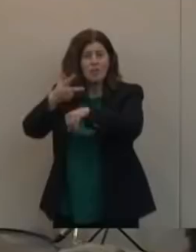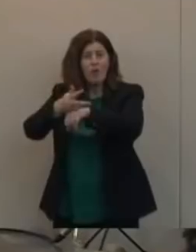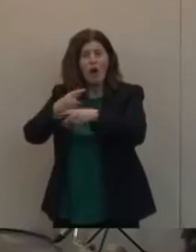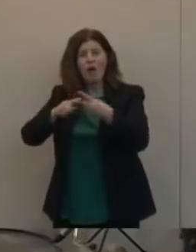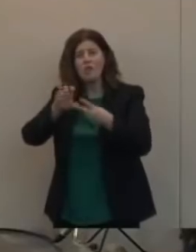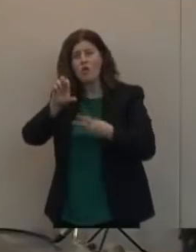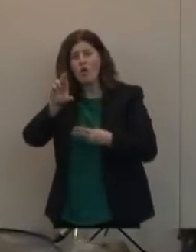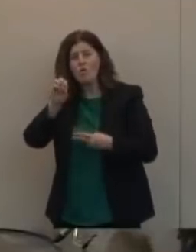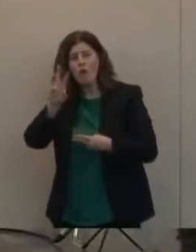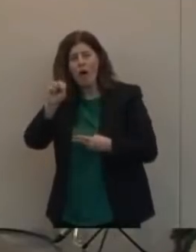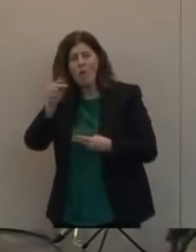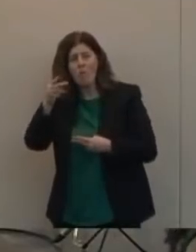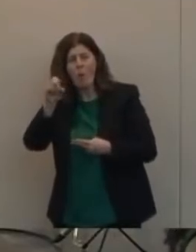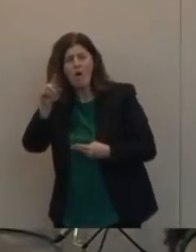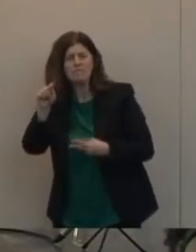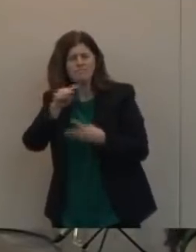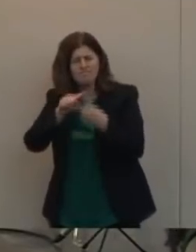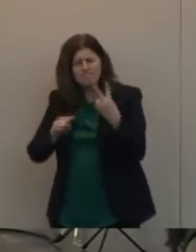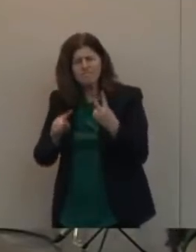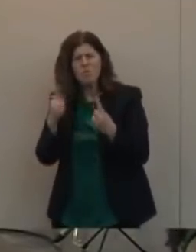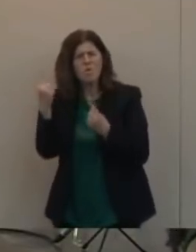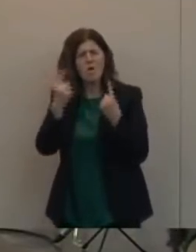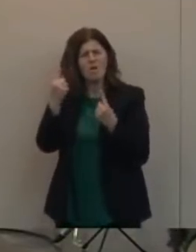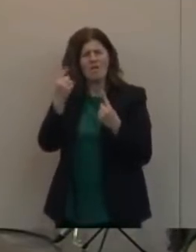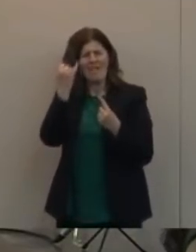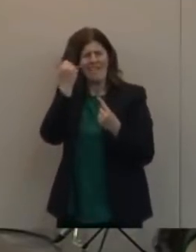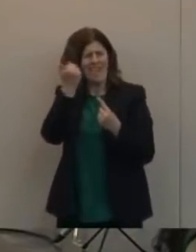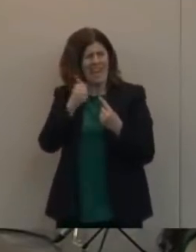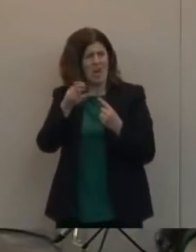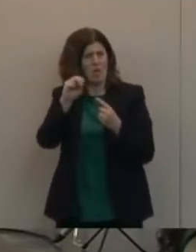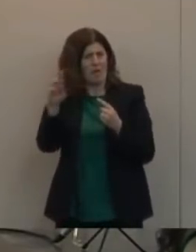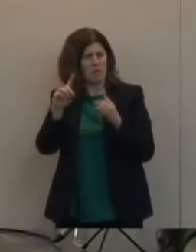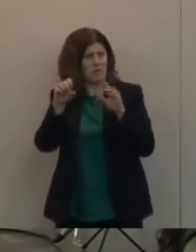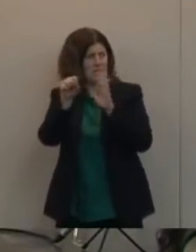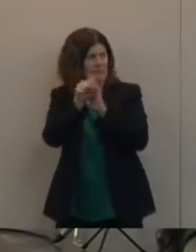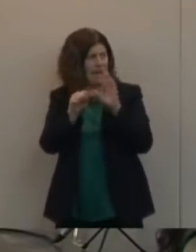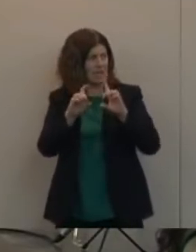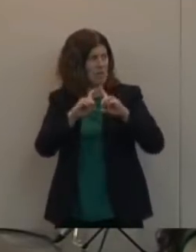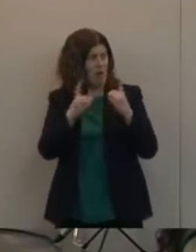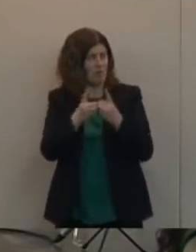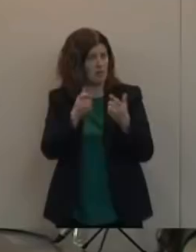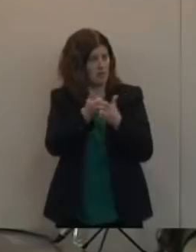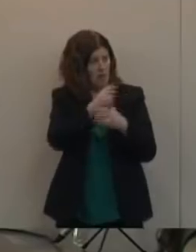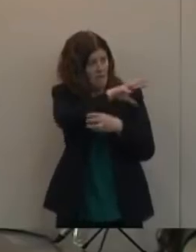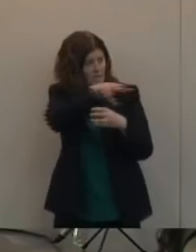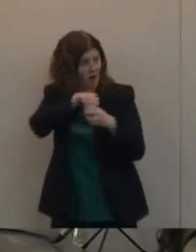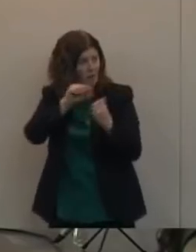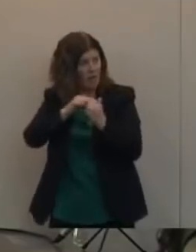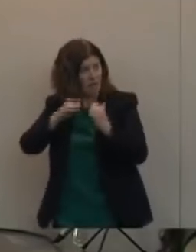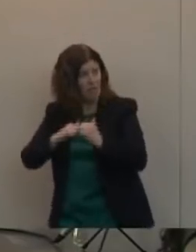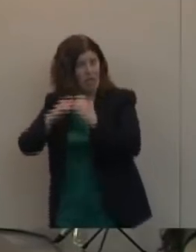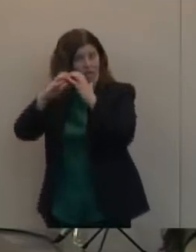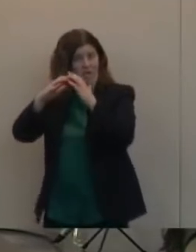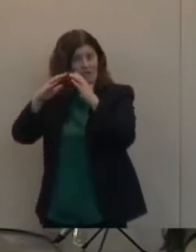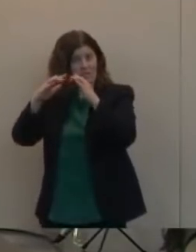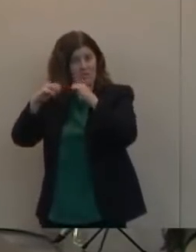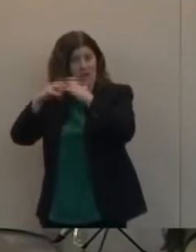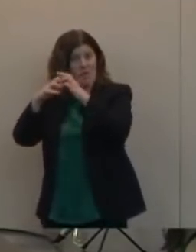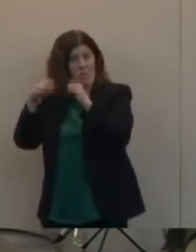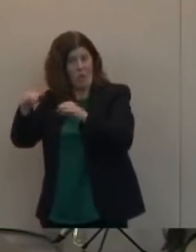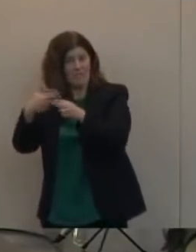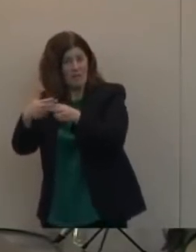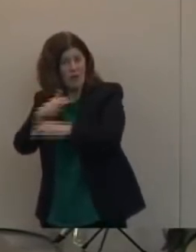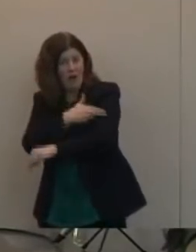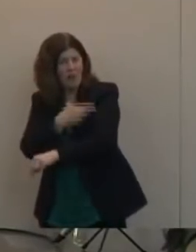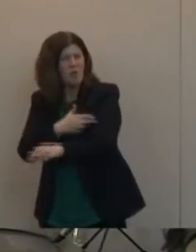Point. So we were wondering, are any New Mexico state departments involved with that setup? And if so, in what